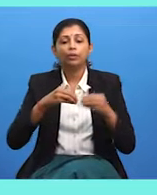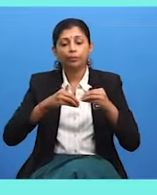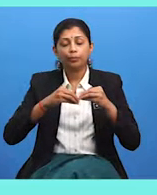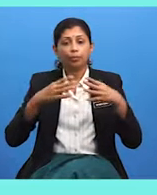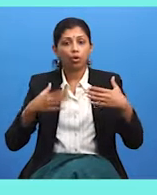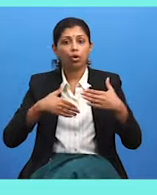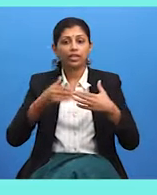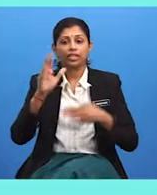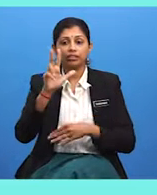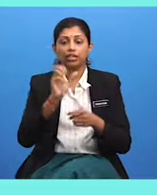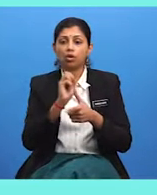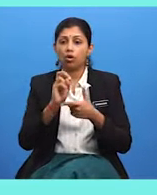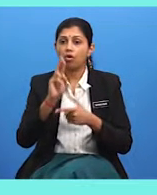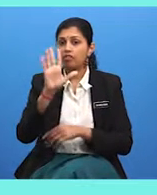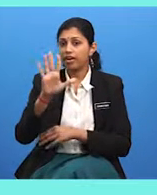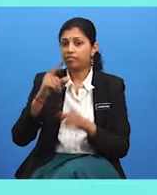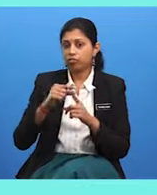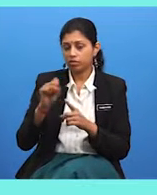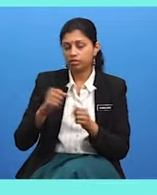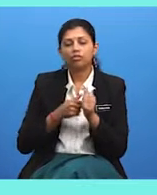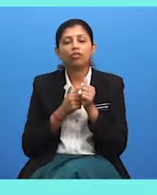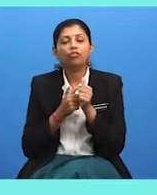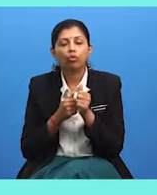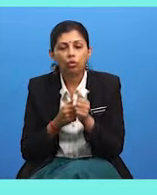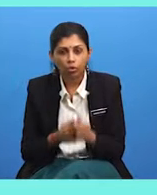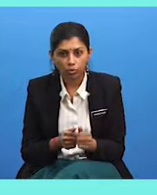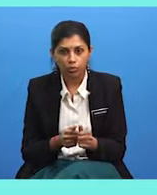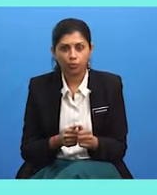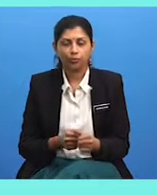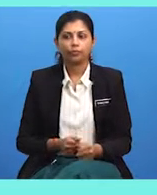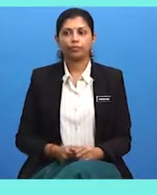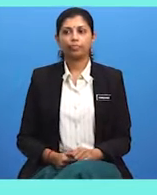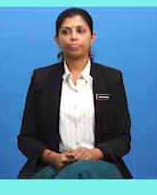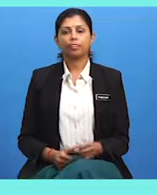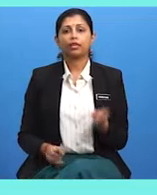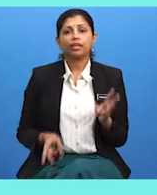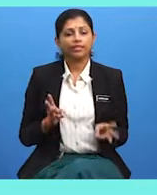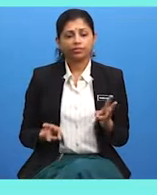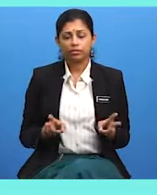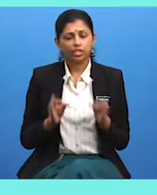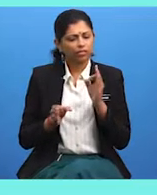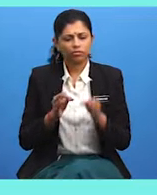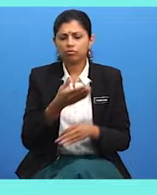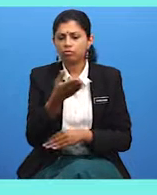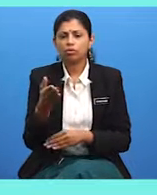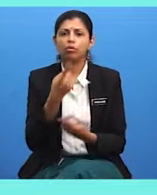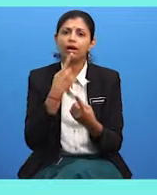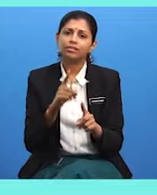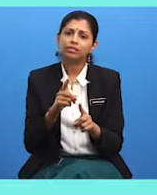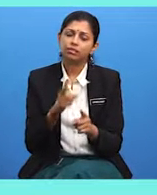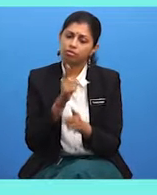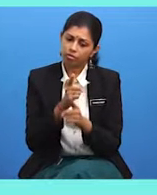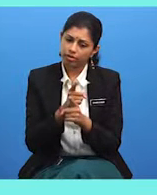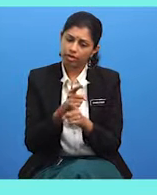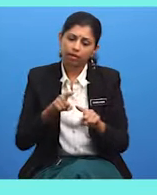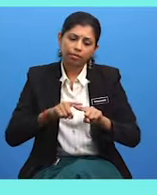do as it says. Even though your answer is correct, when written in